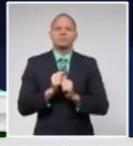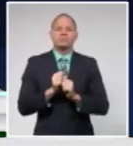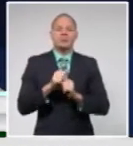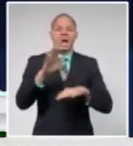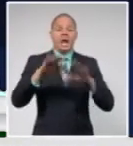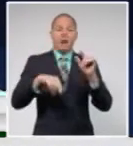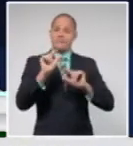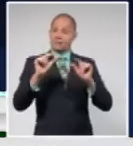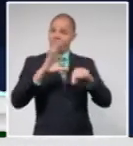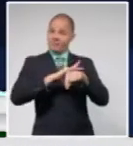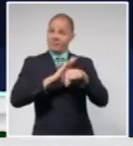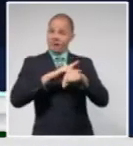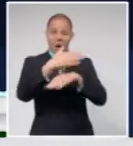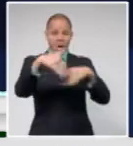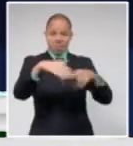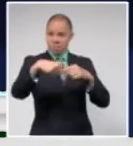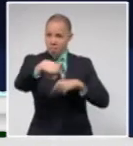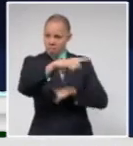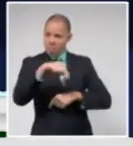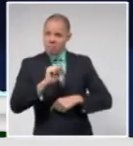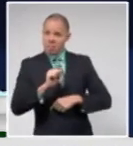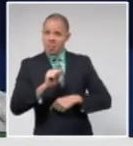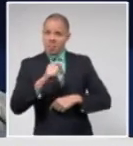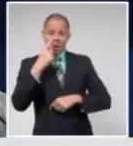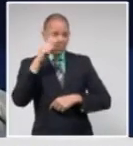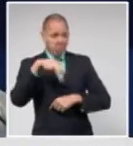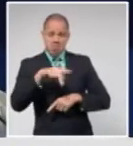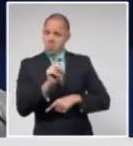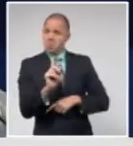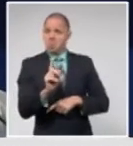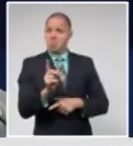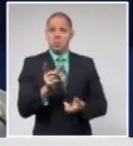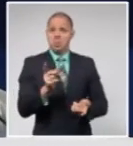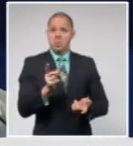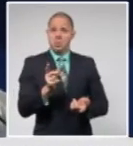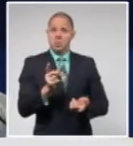831 in Villa Claras, 290 in Santiago de Cubas,